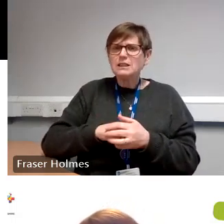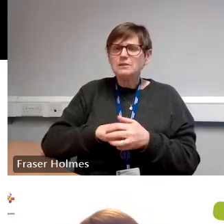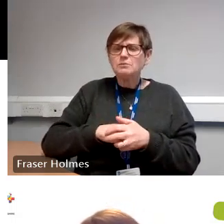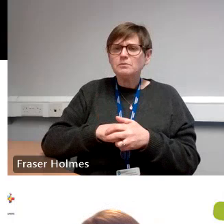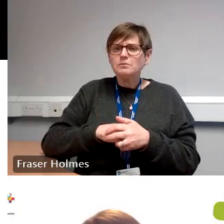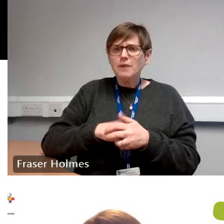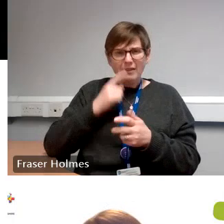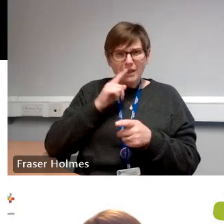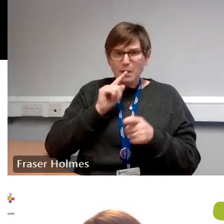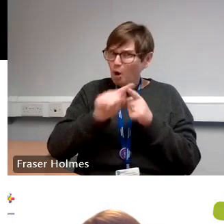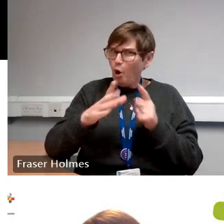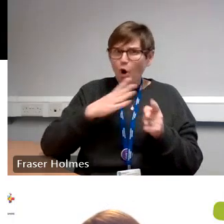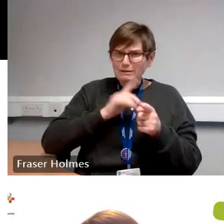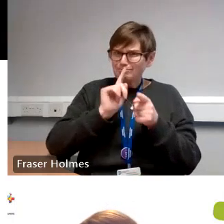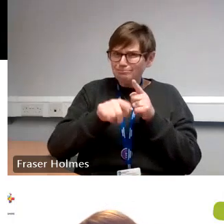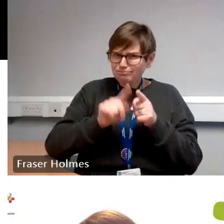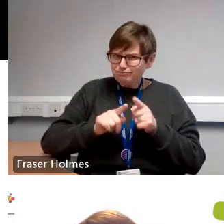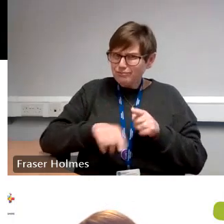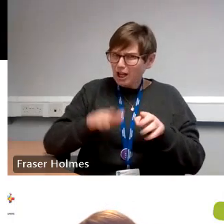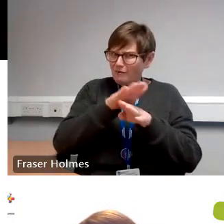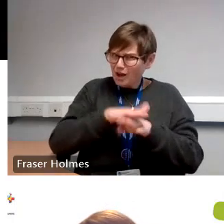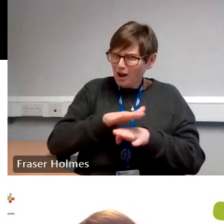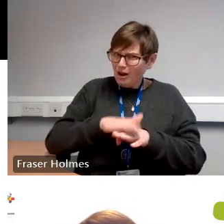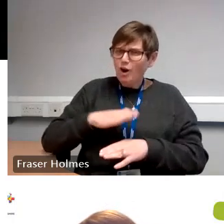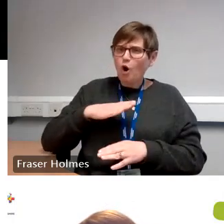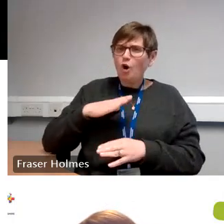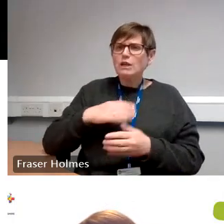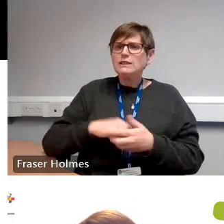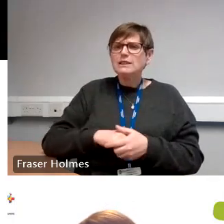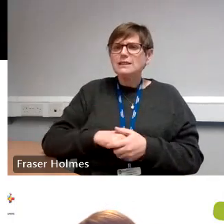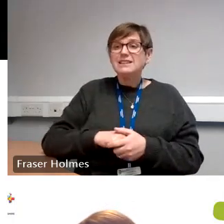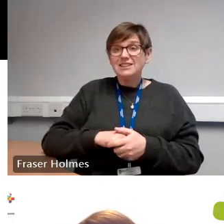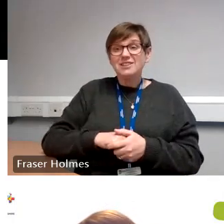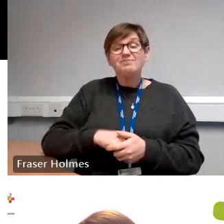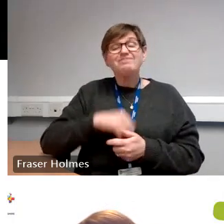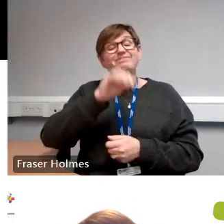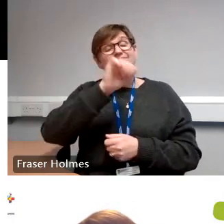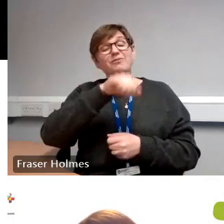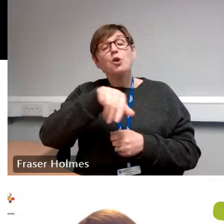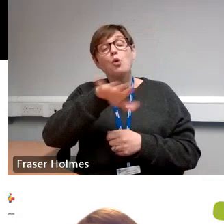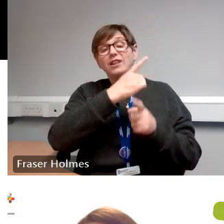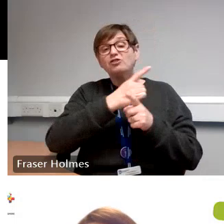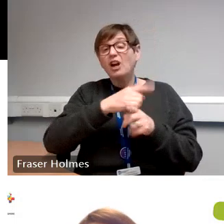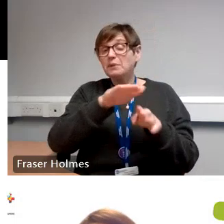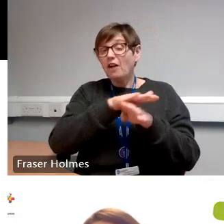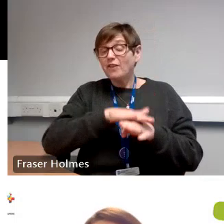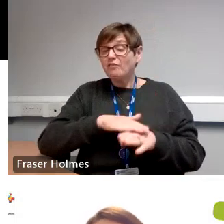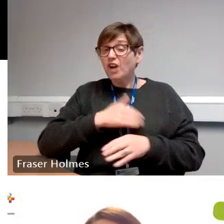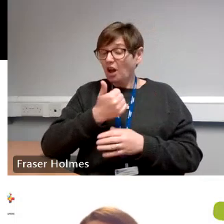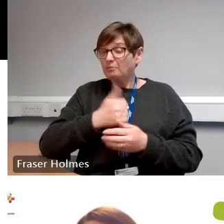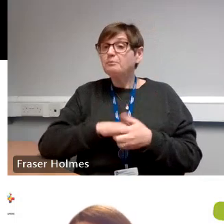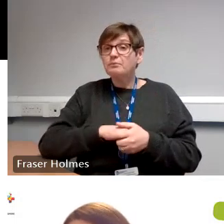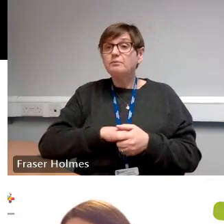answered, but I think most of them were covered. Yeah, all the chat's covered so far, Lee. Okay.